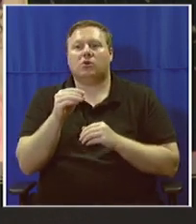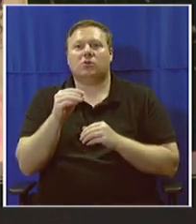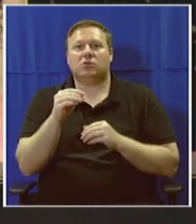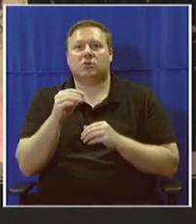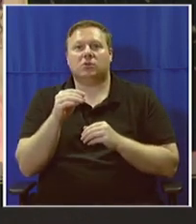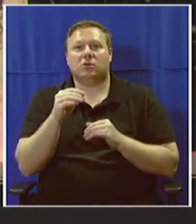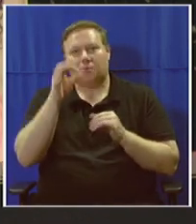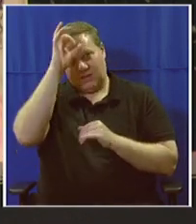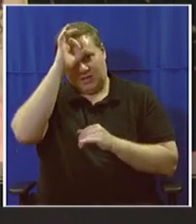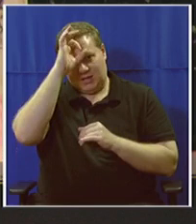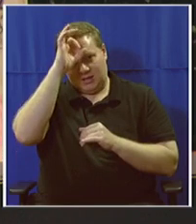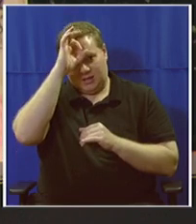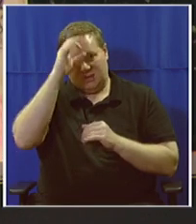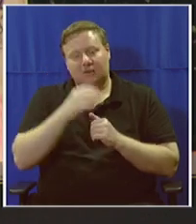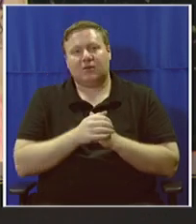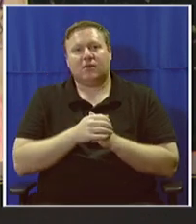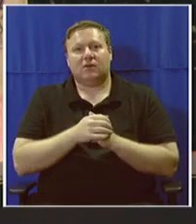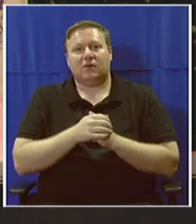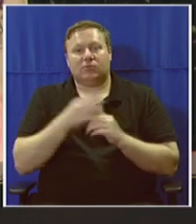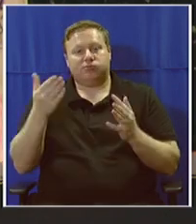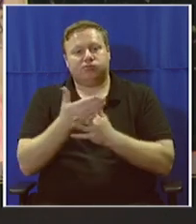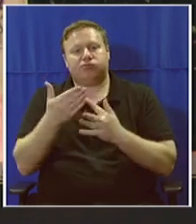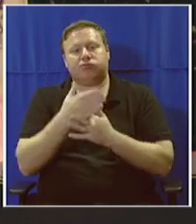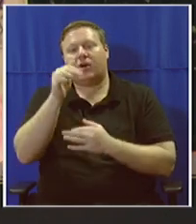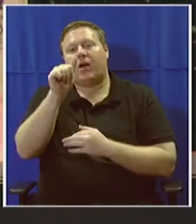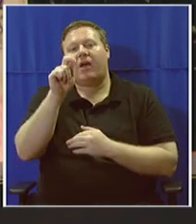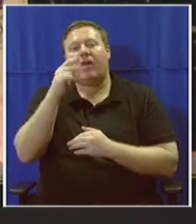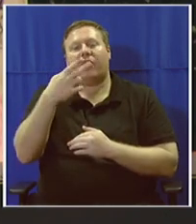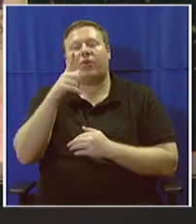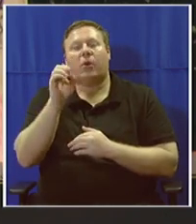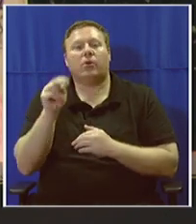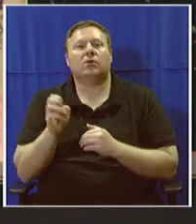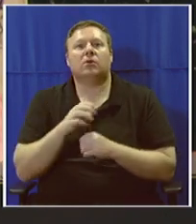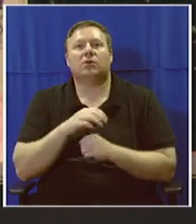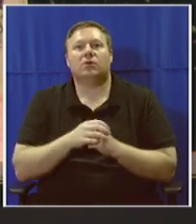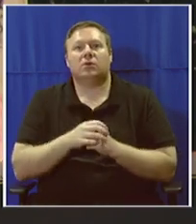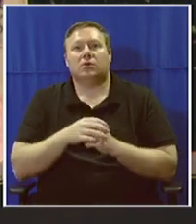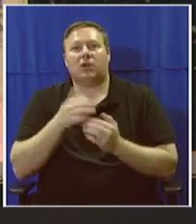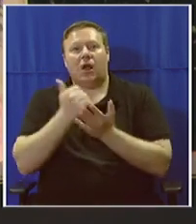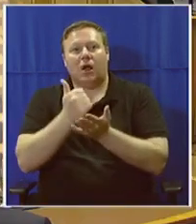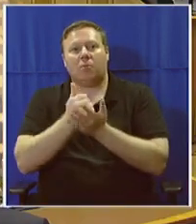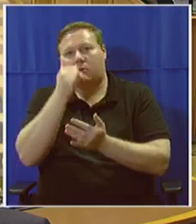is furnished with the necessary additional resources to deal with the dire crime situation. I so move.